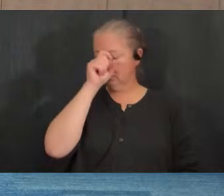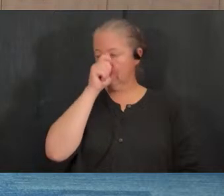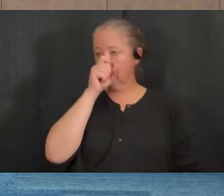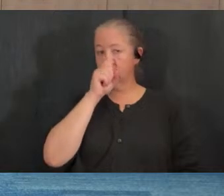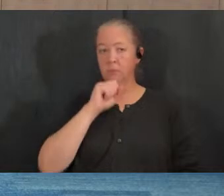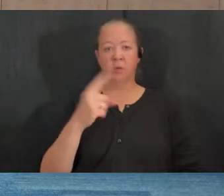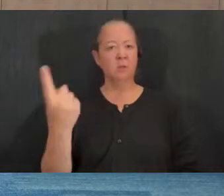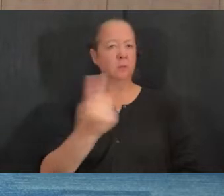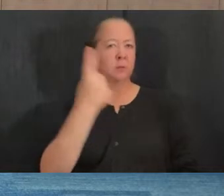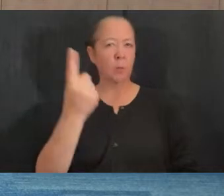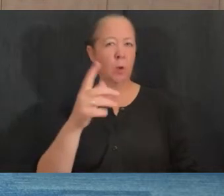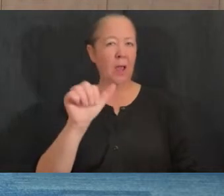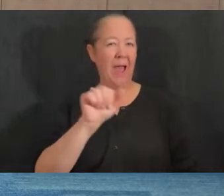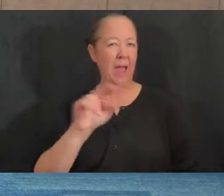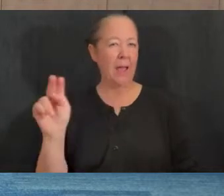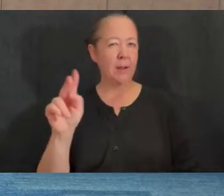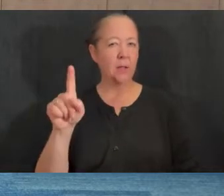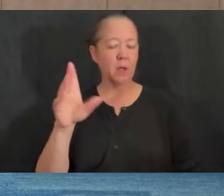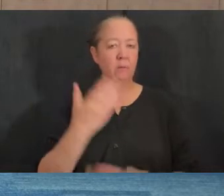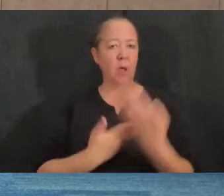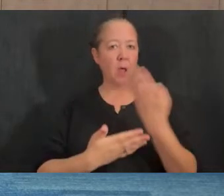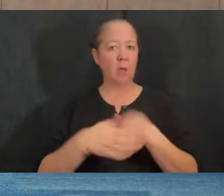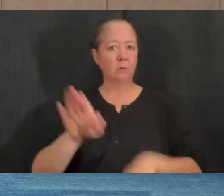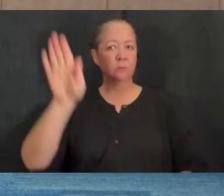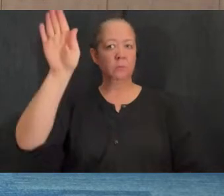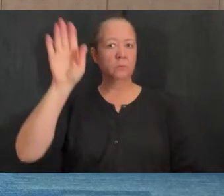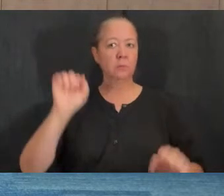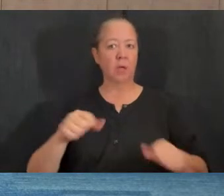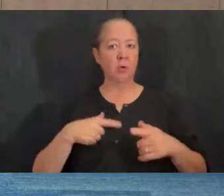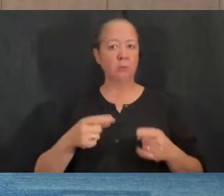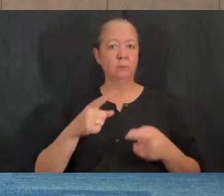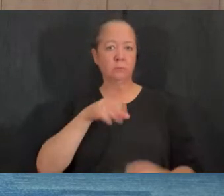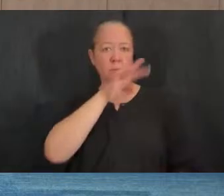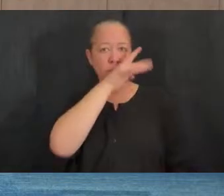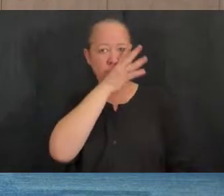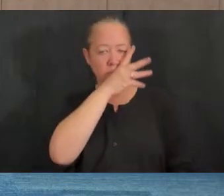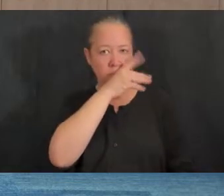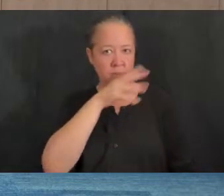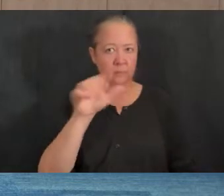Ann has her hand up. Are you able to speak, Ann?